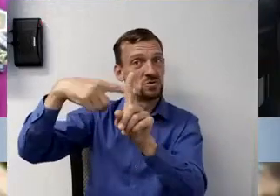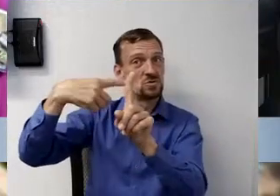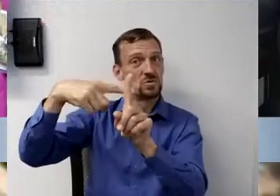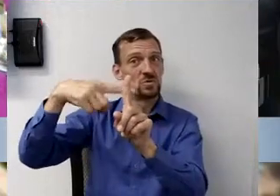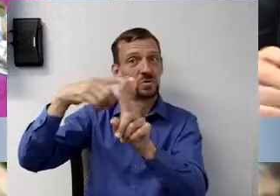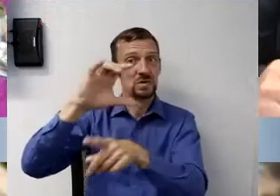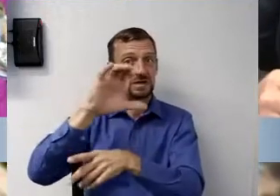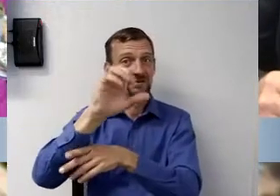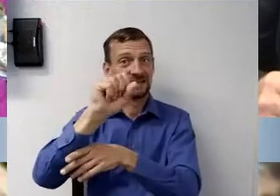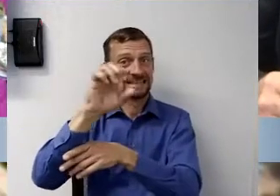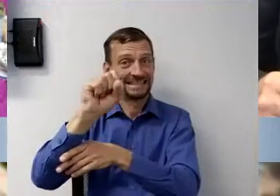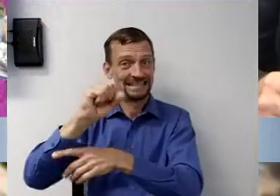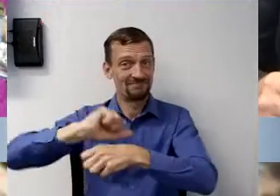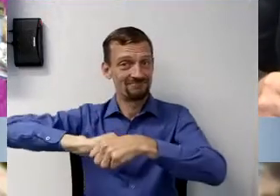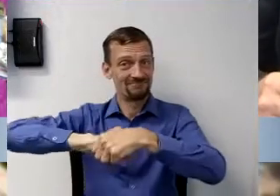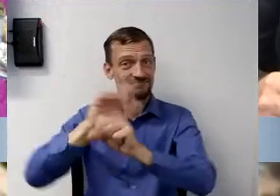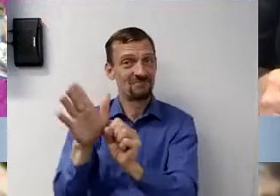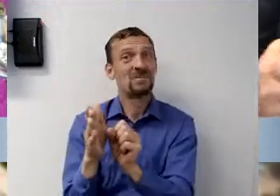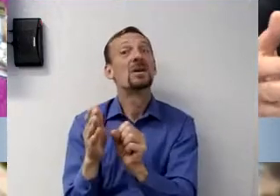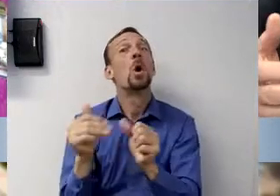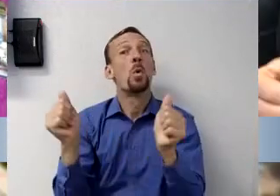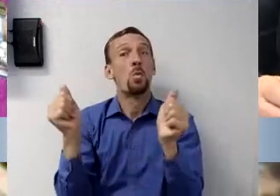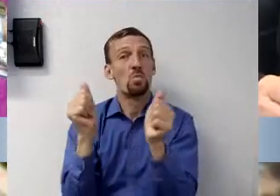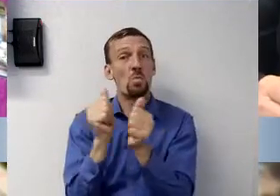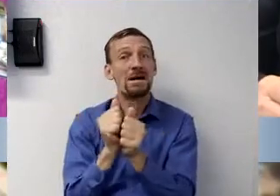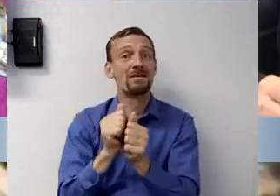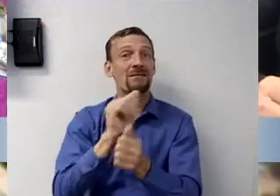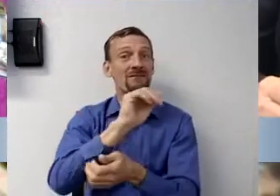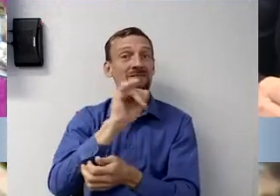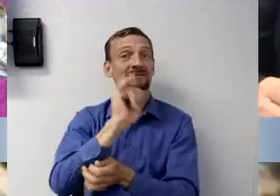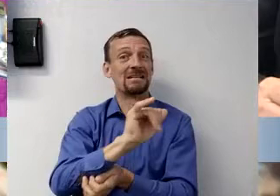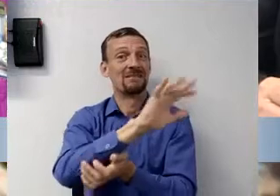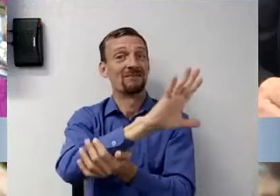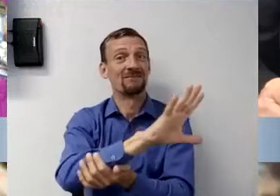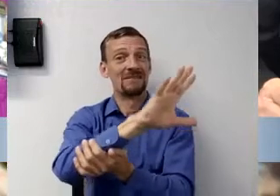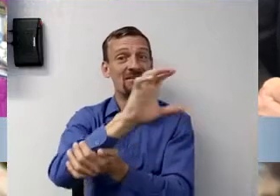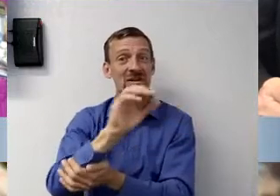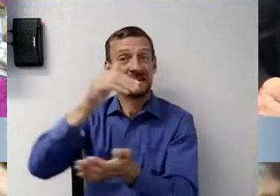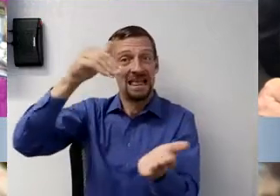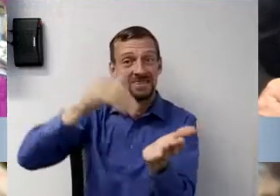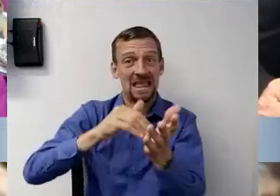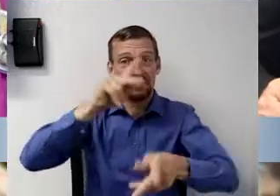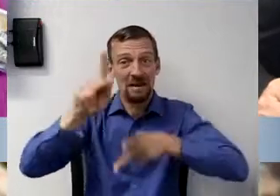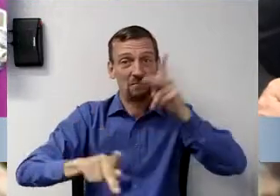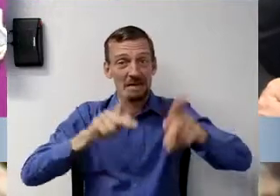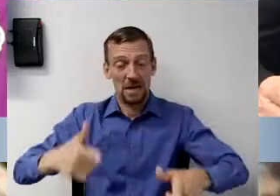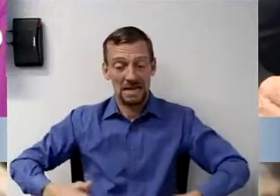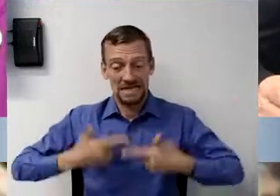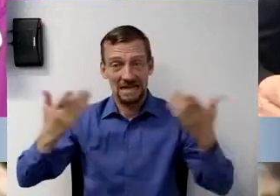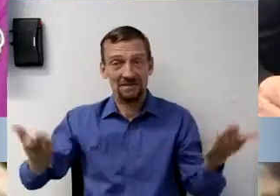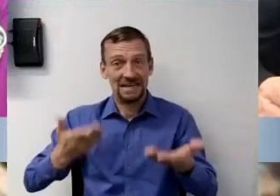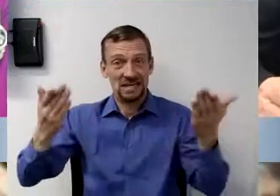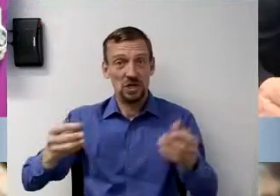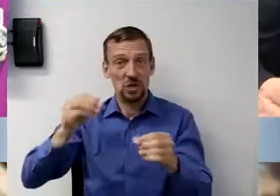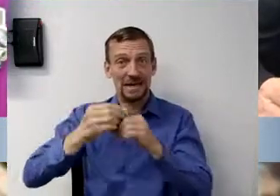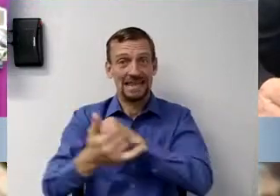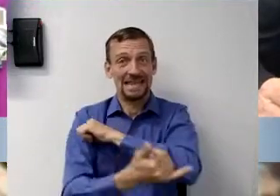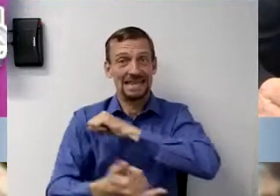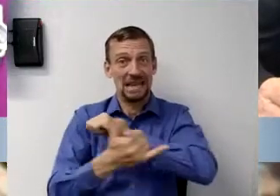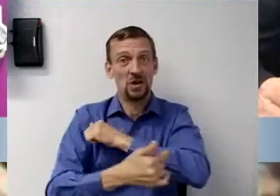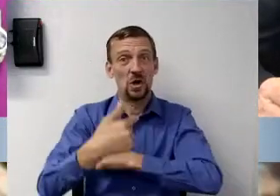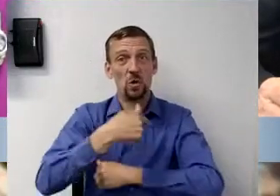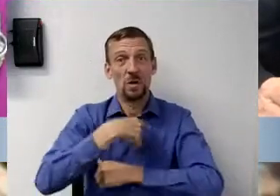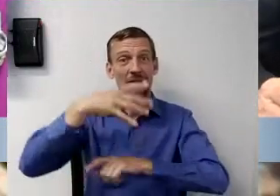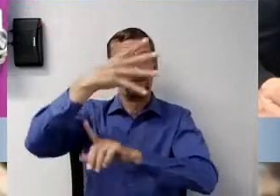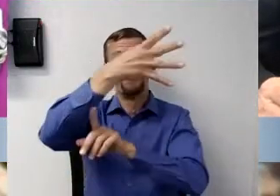cases per 100,000 population. So almost 500,000 people live in the county. We rank fourth out of the